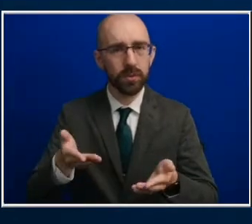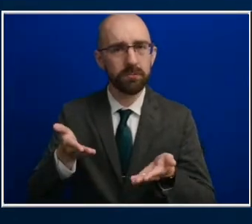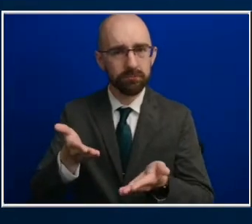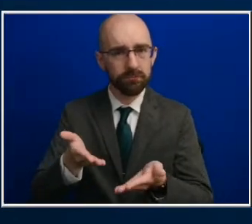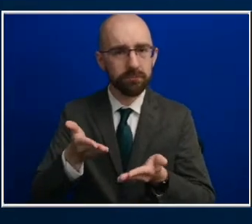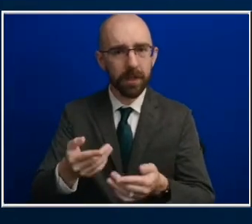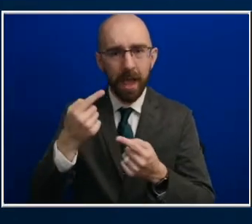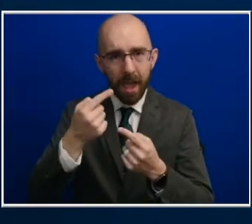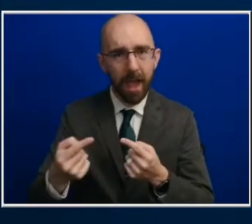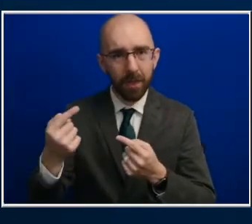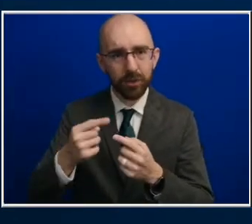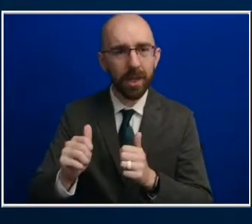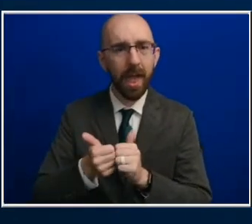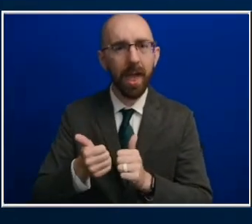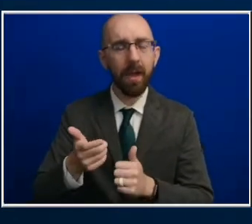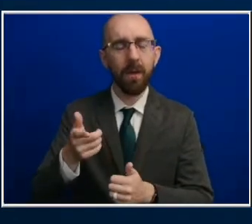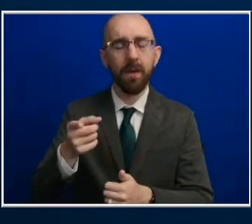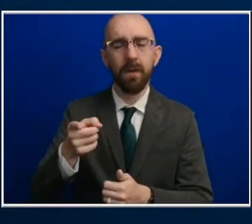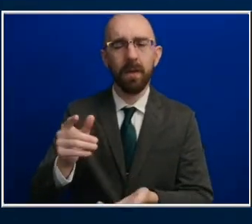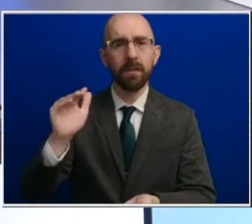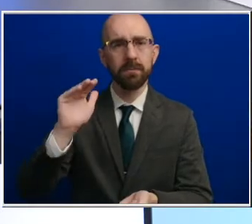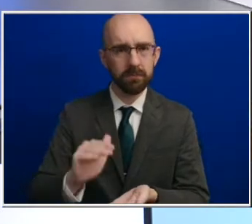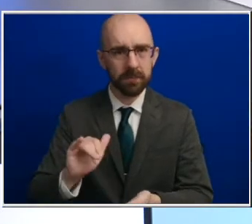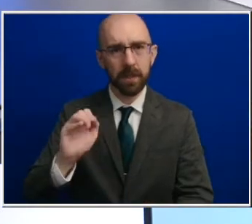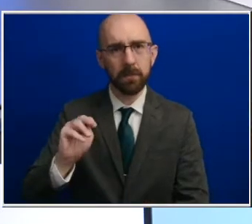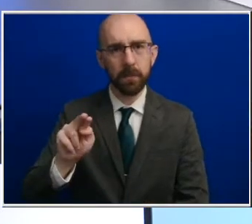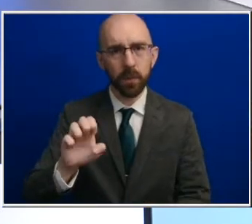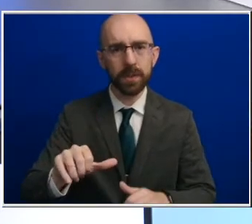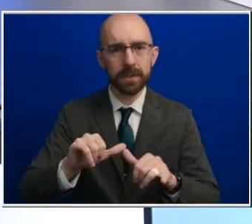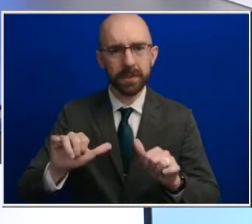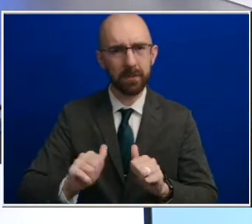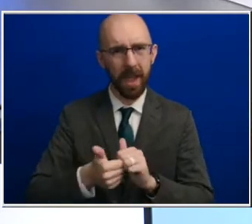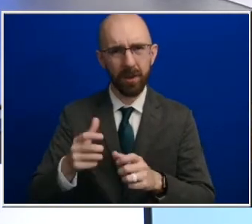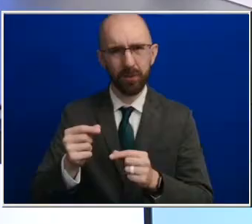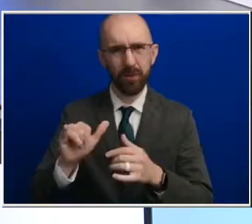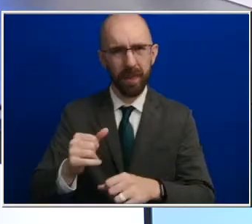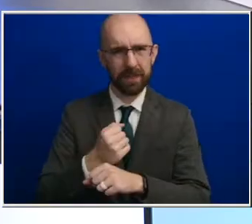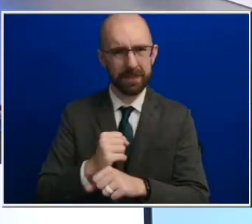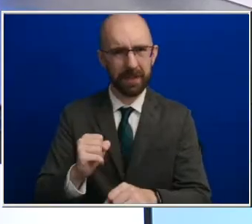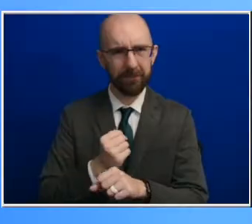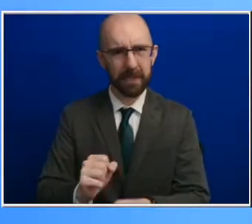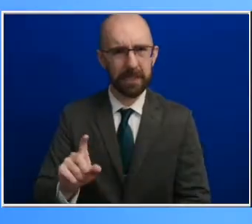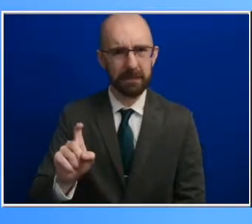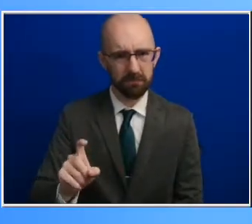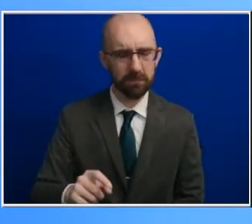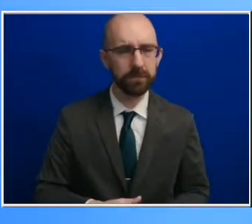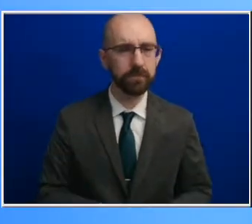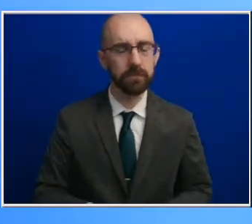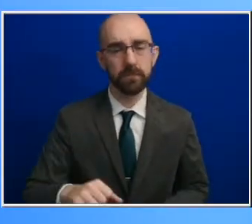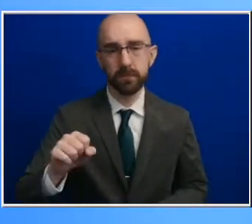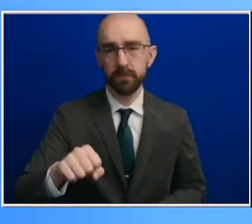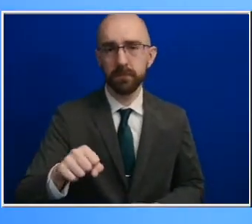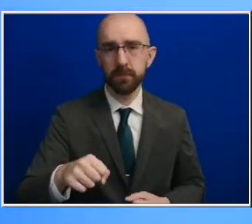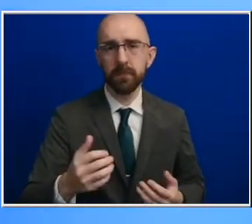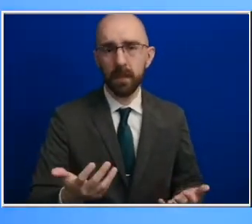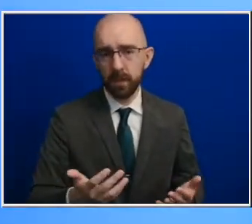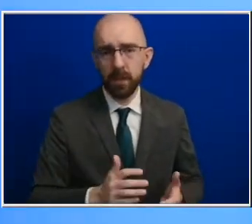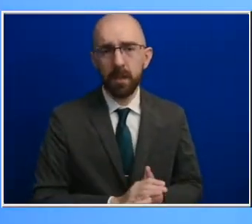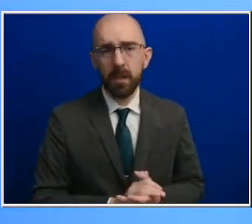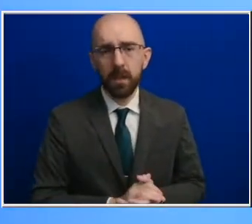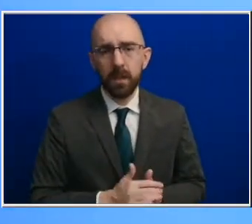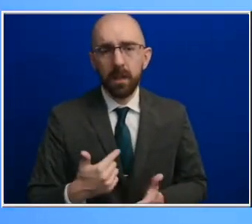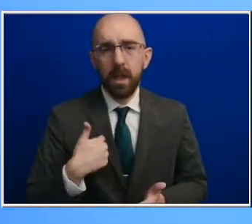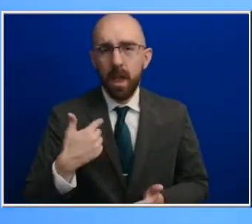hopefully desensitize the immune system. Now, how do you do that safely, guys? Yeah, so and I always